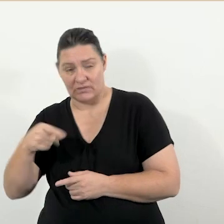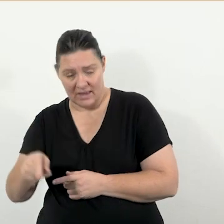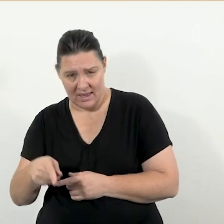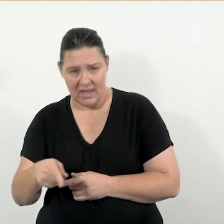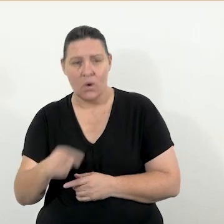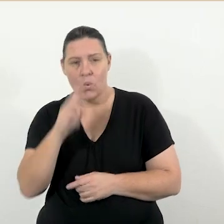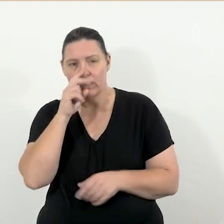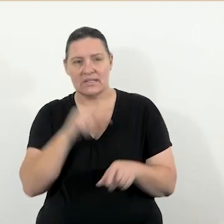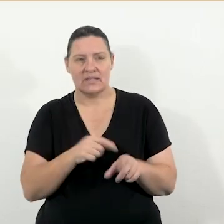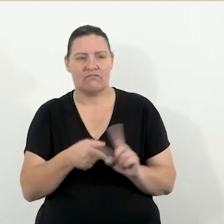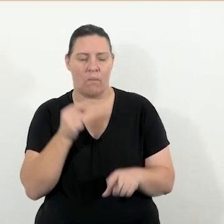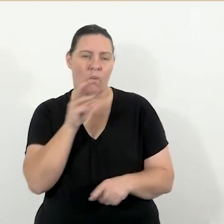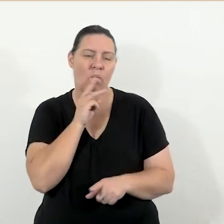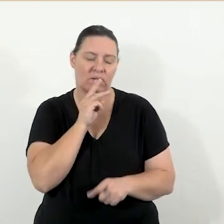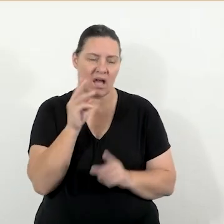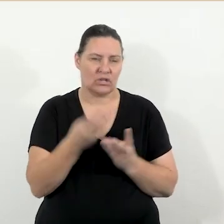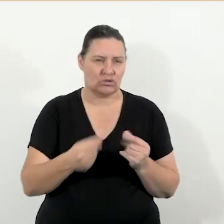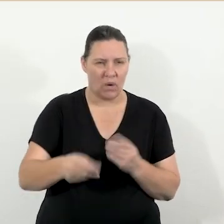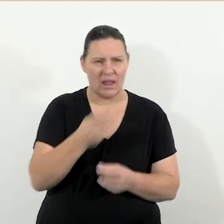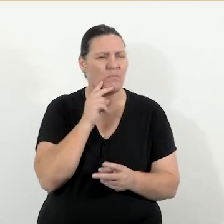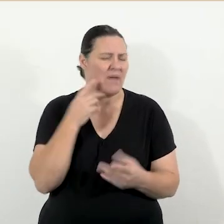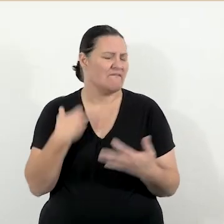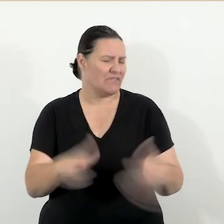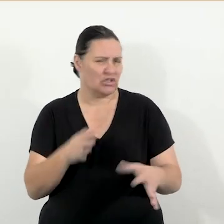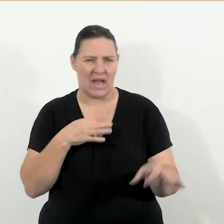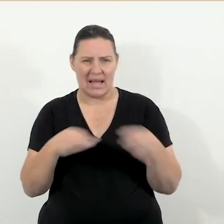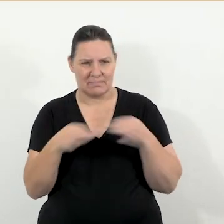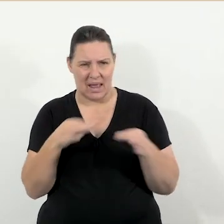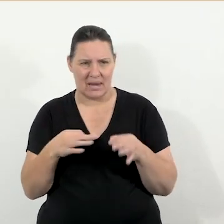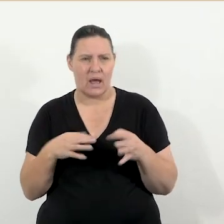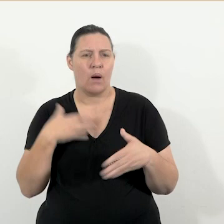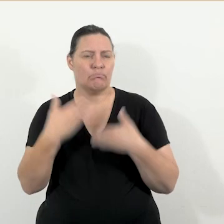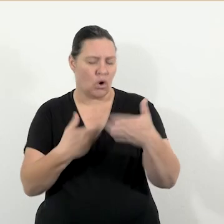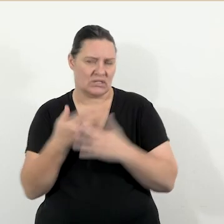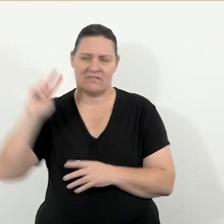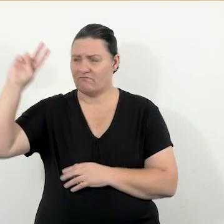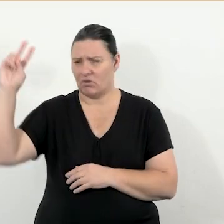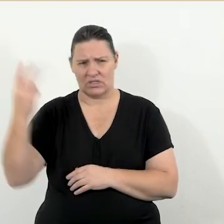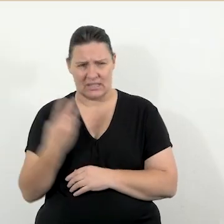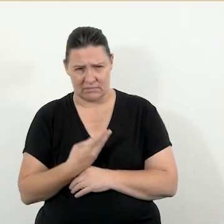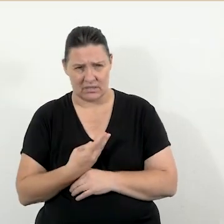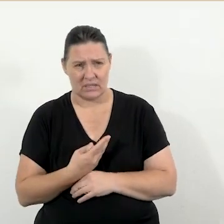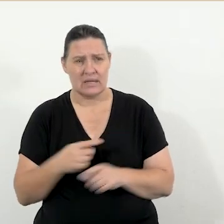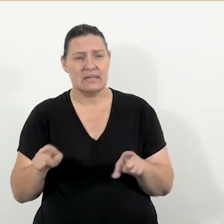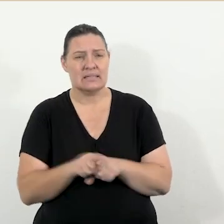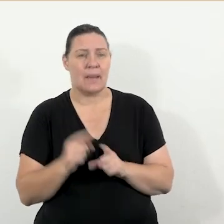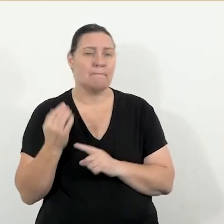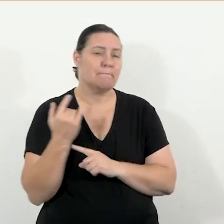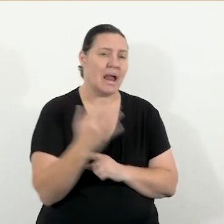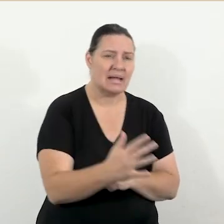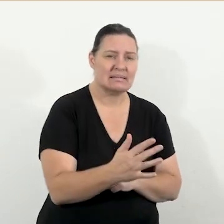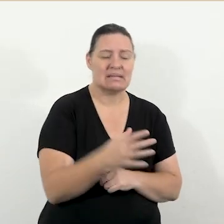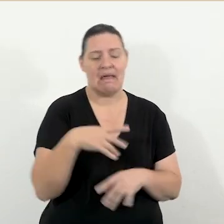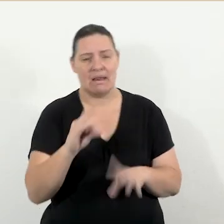hydrosphere, we need water from the soil. I think I've already explained that during the process of photosynthesis. And then plants